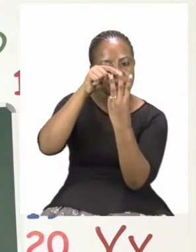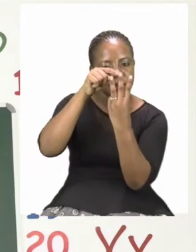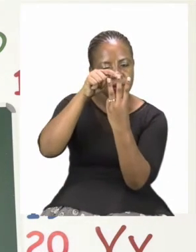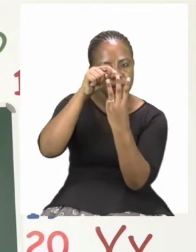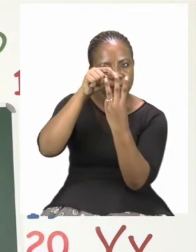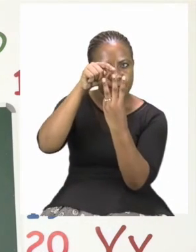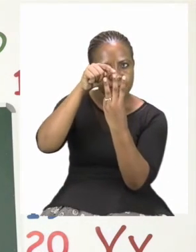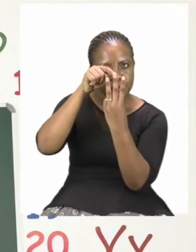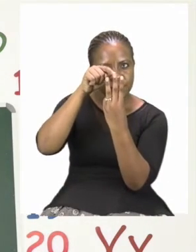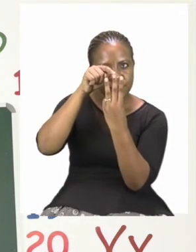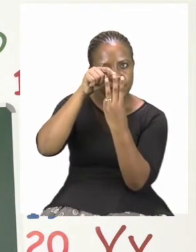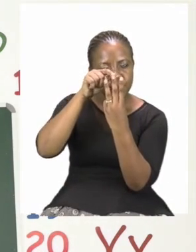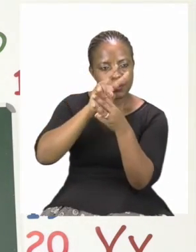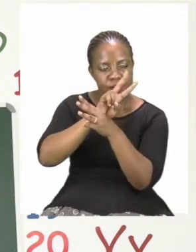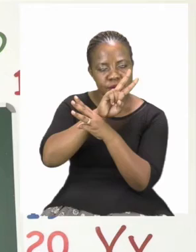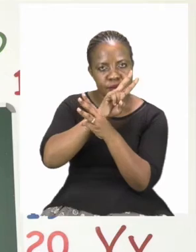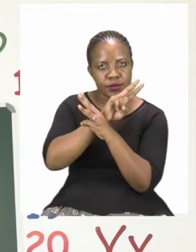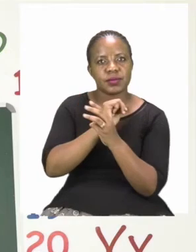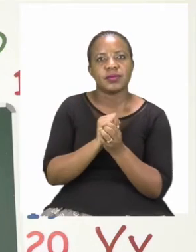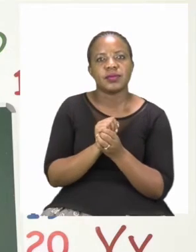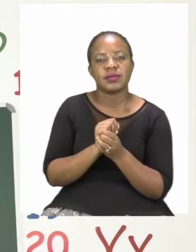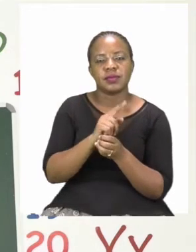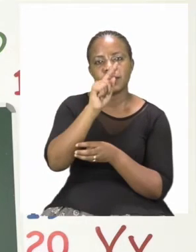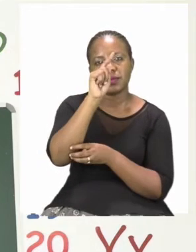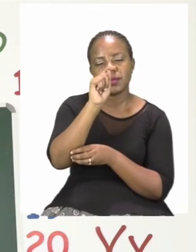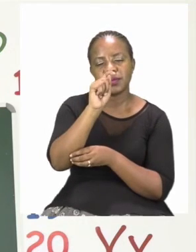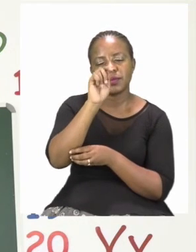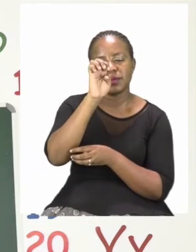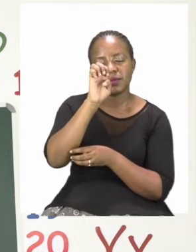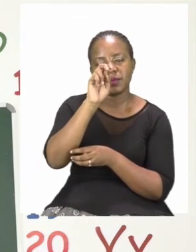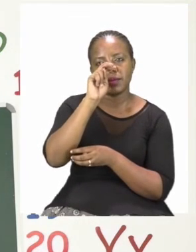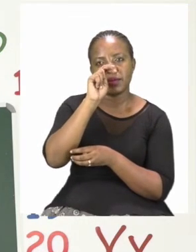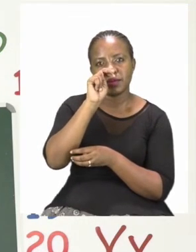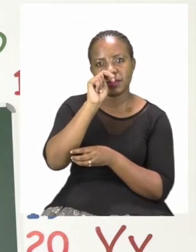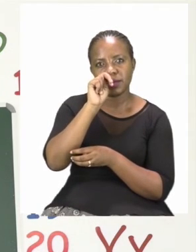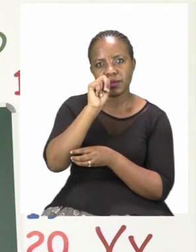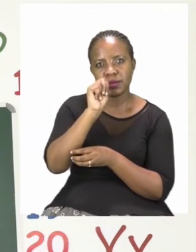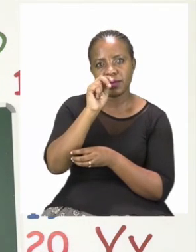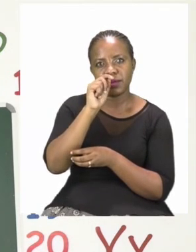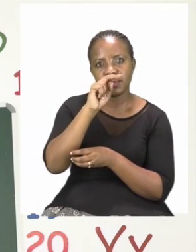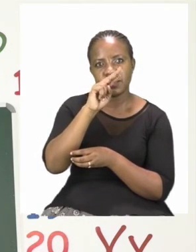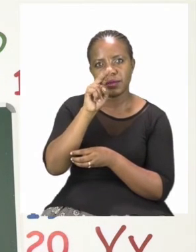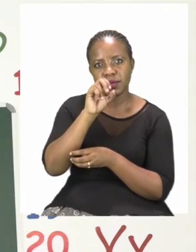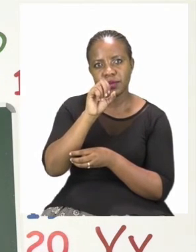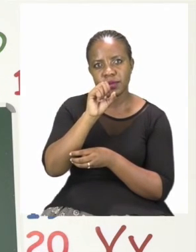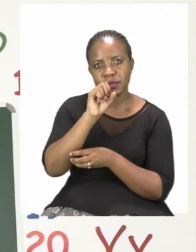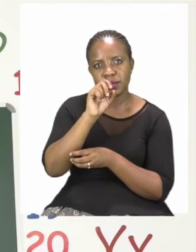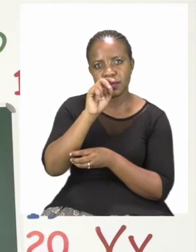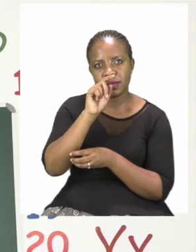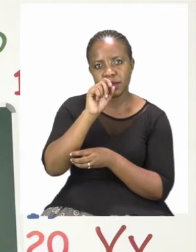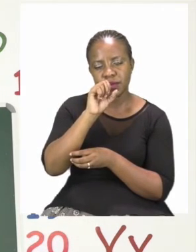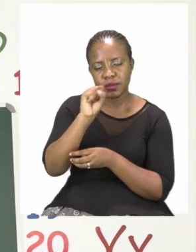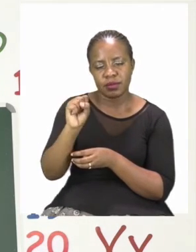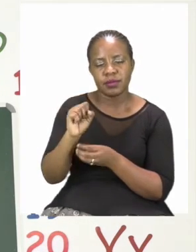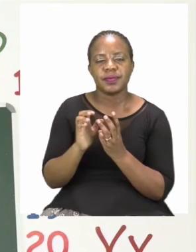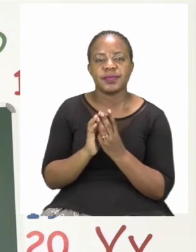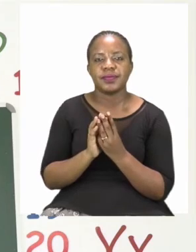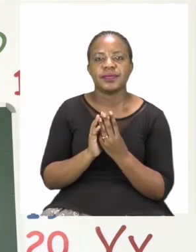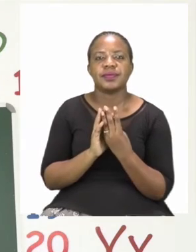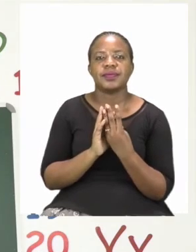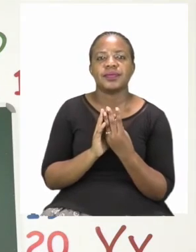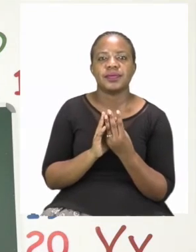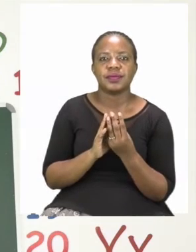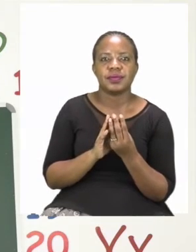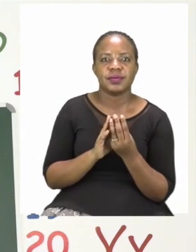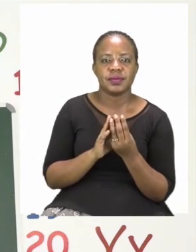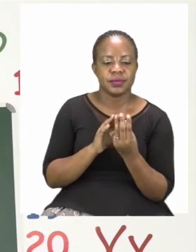all of these numbers are sitting under 10. Then the last